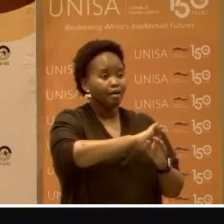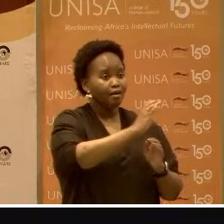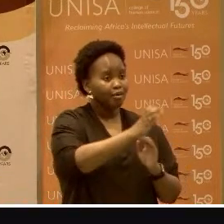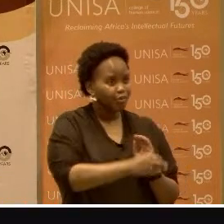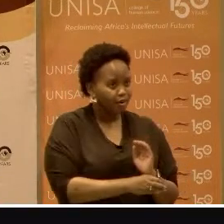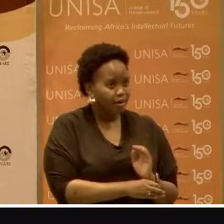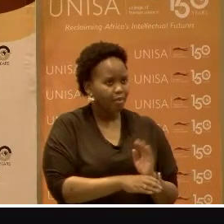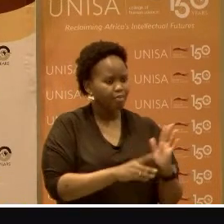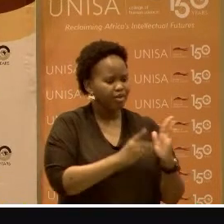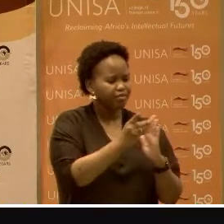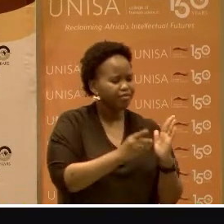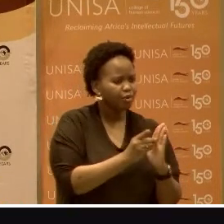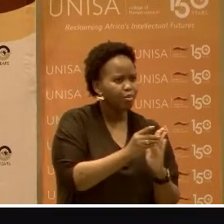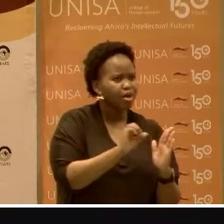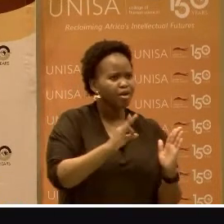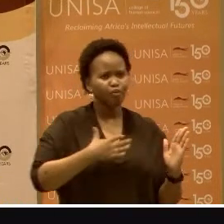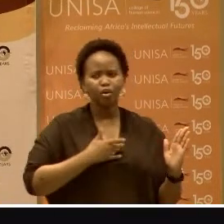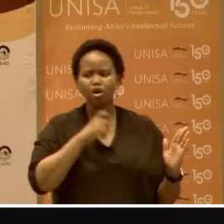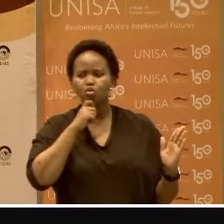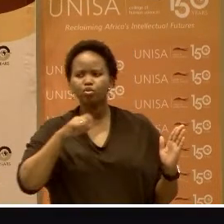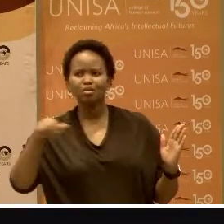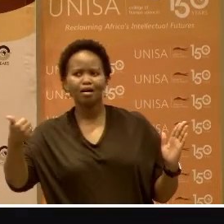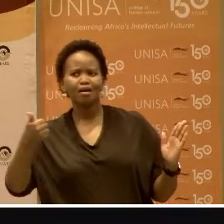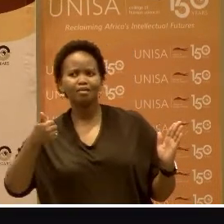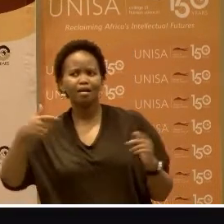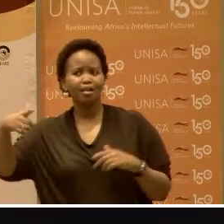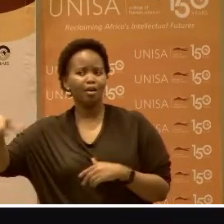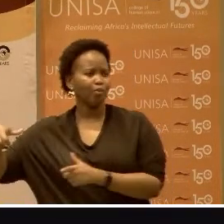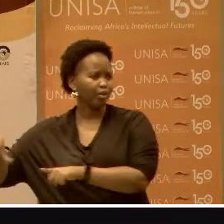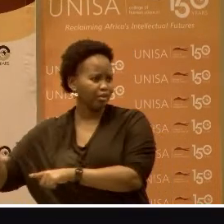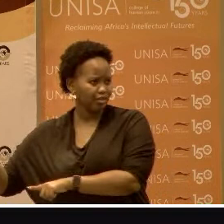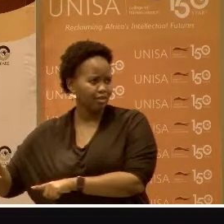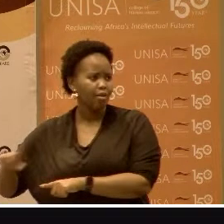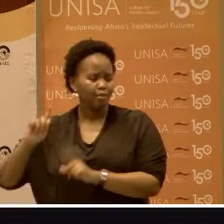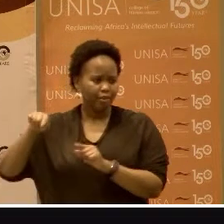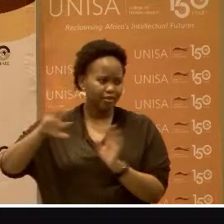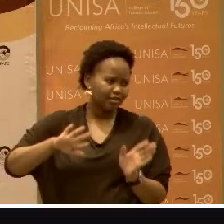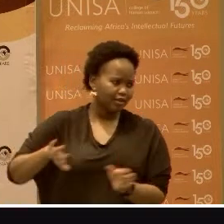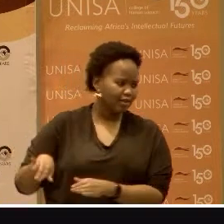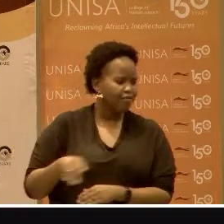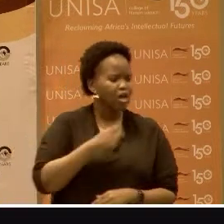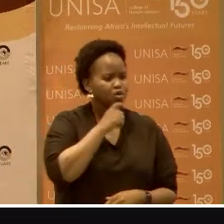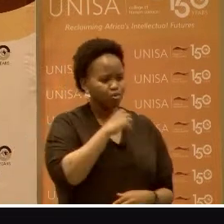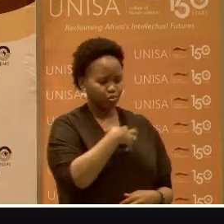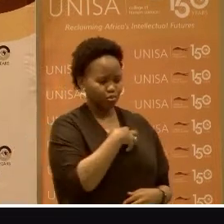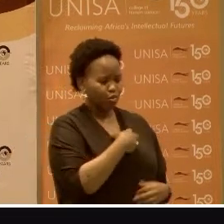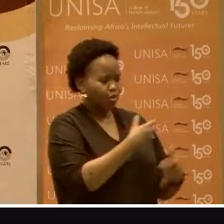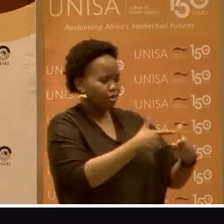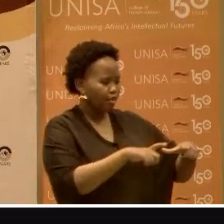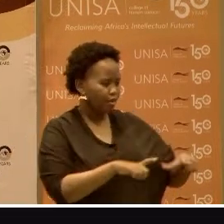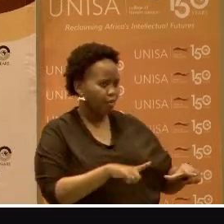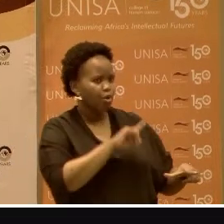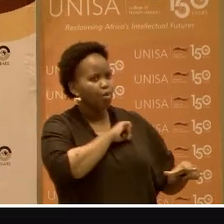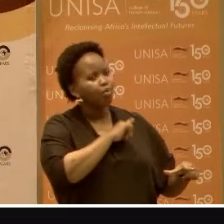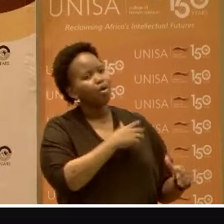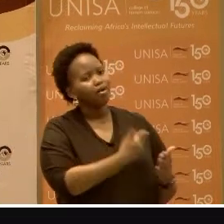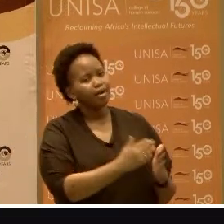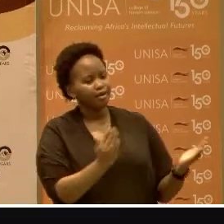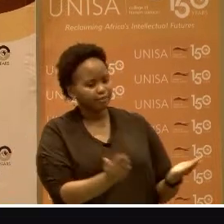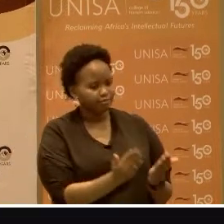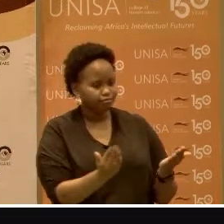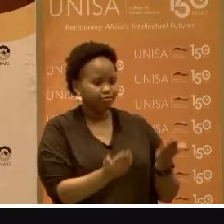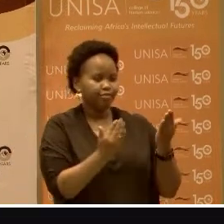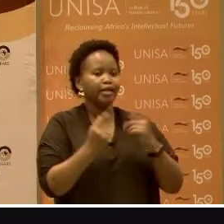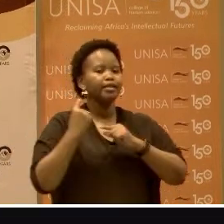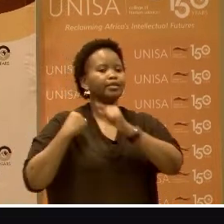English or French, let us use our indigenous languages. Okay, all of this will help us to revitalize our indigenous languages. Sharing